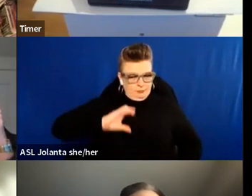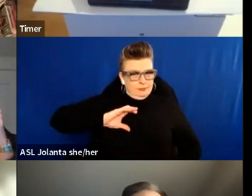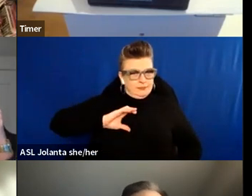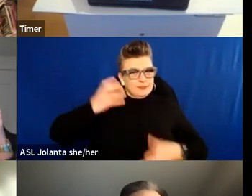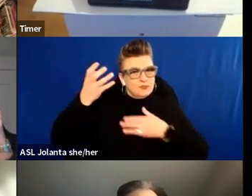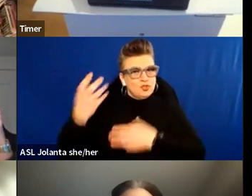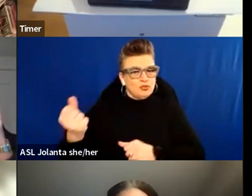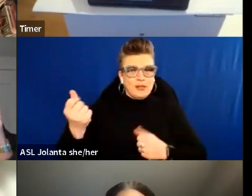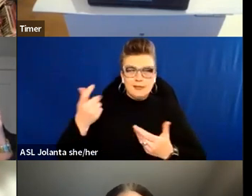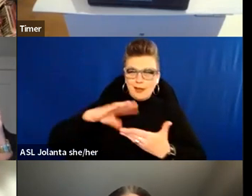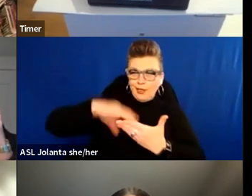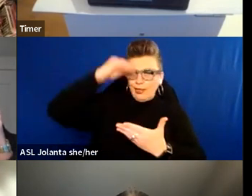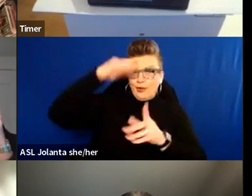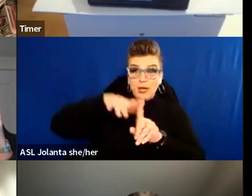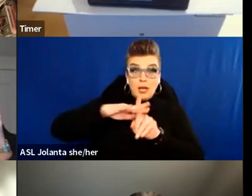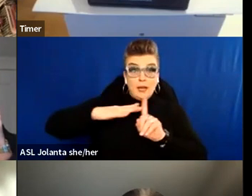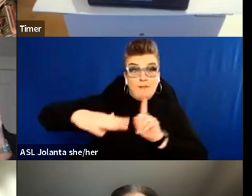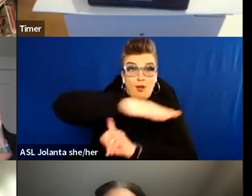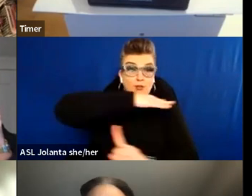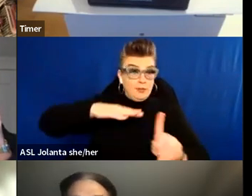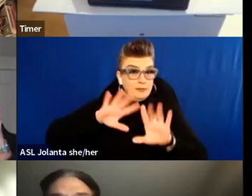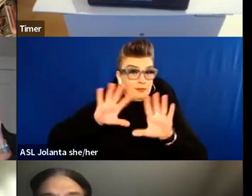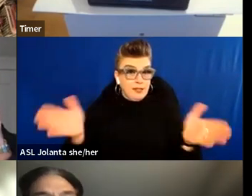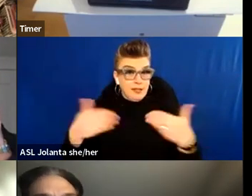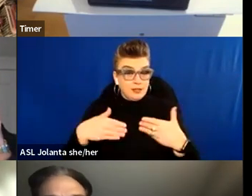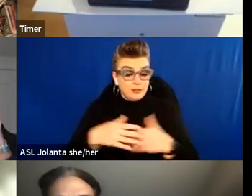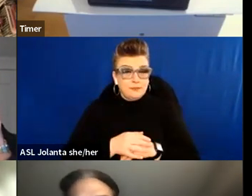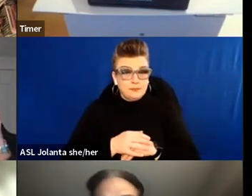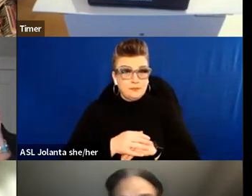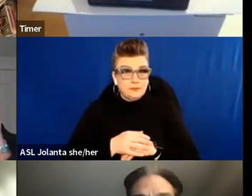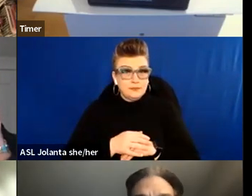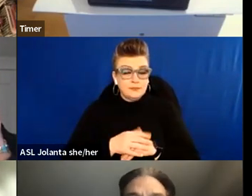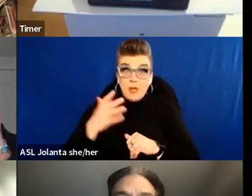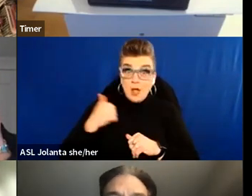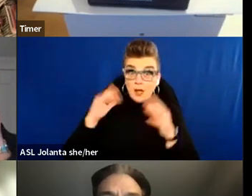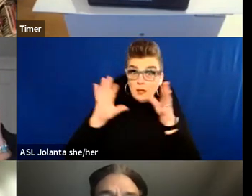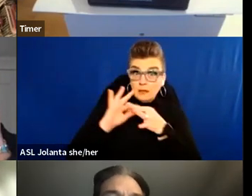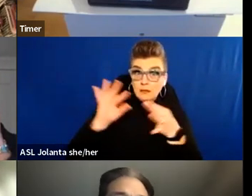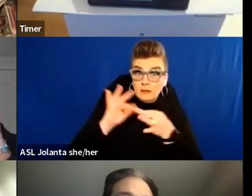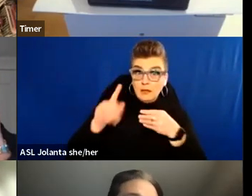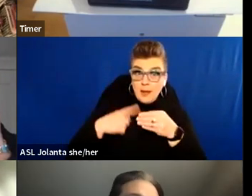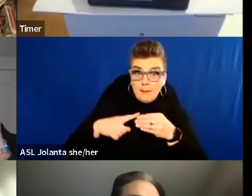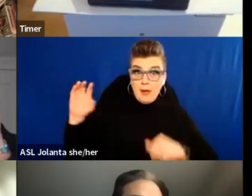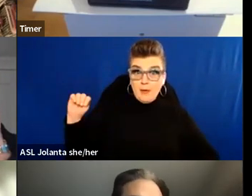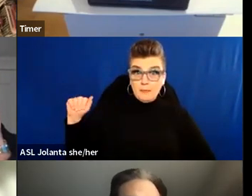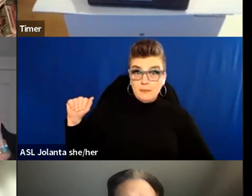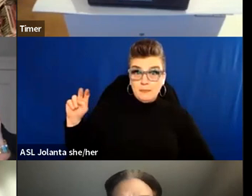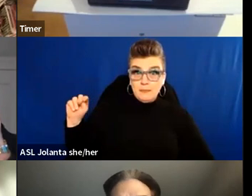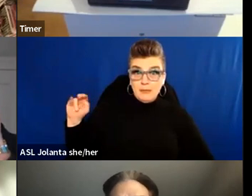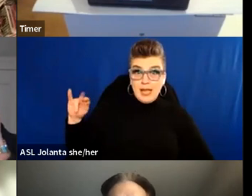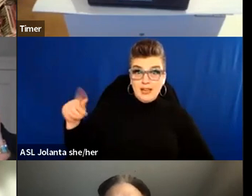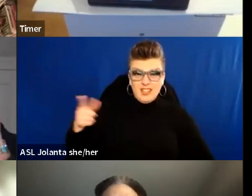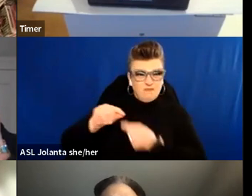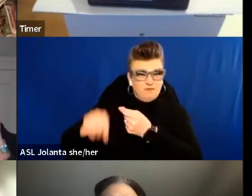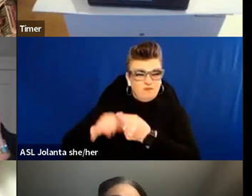a great learning environment in the classroom so i'm raising this about the manning really specifically about the ten